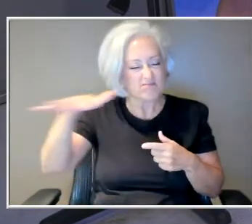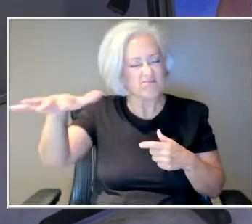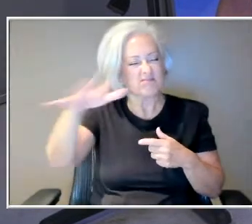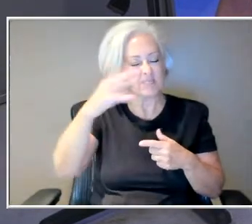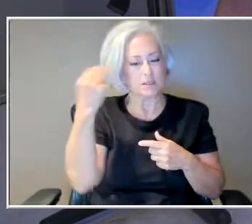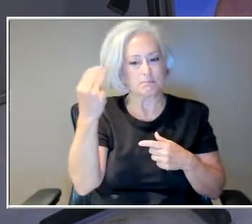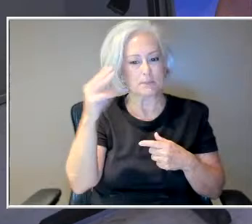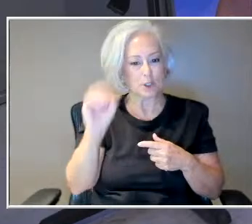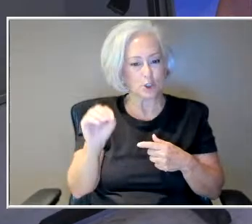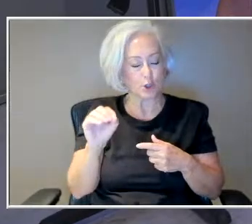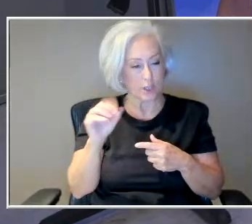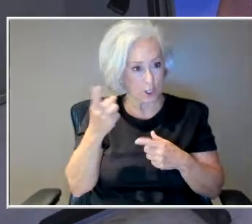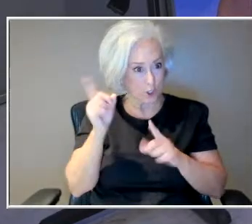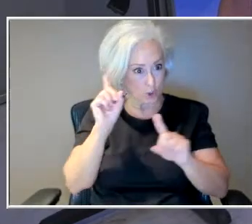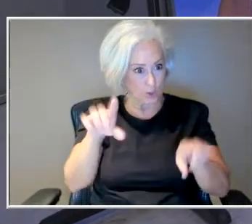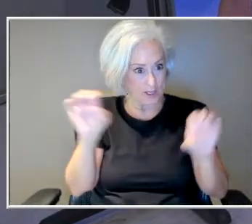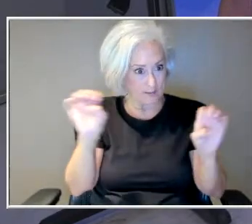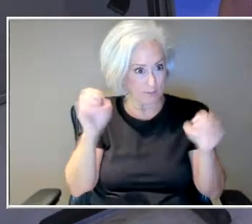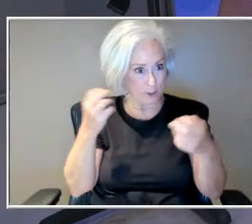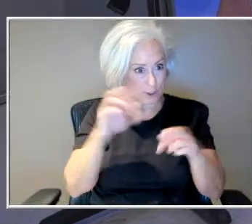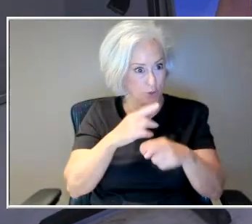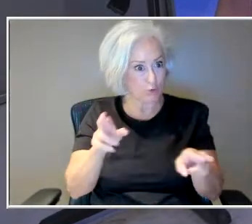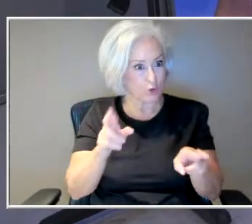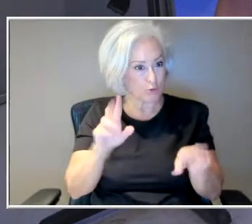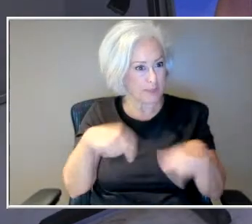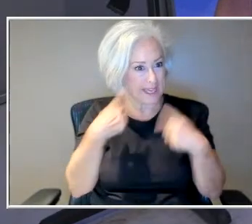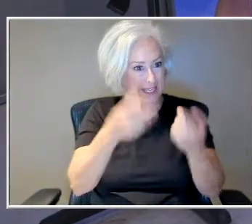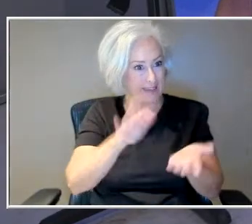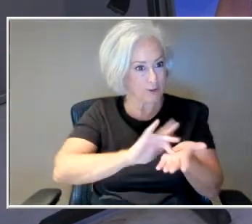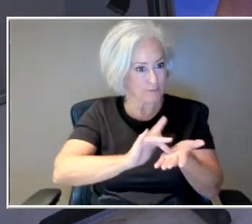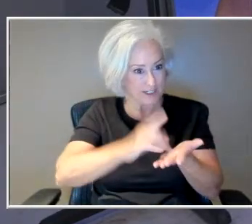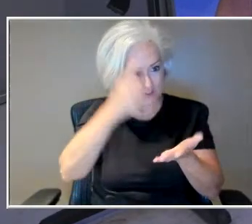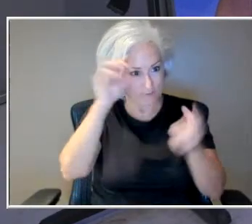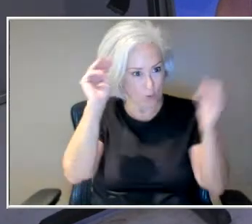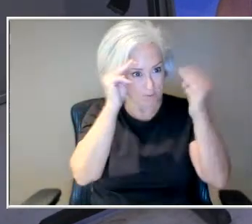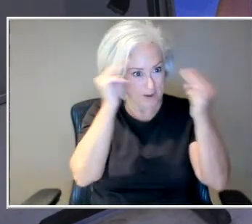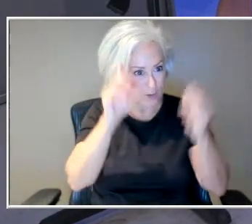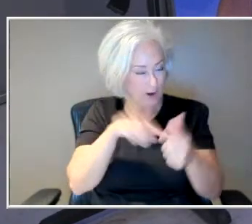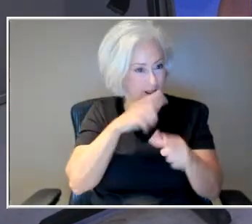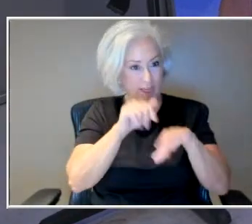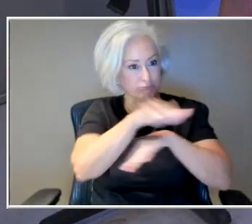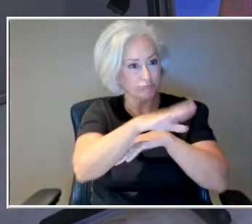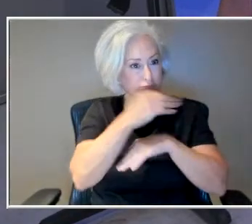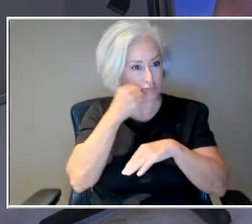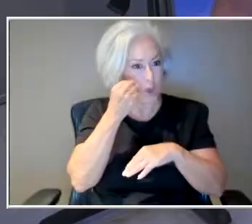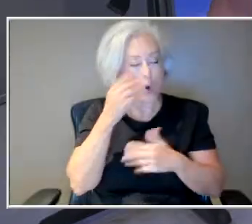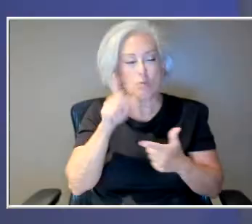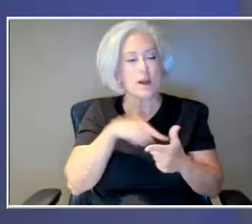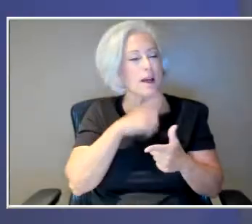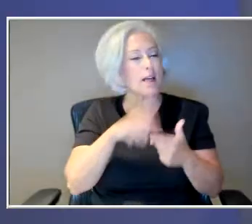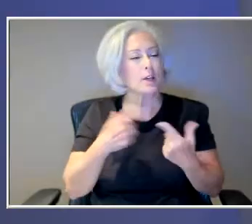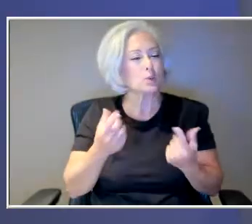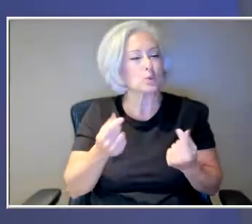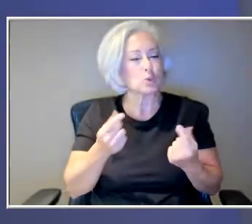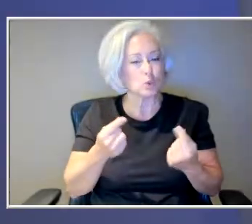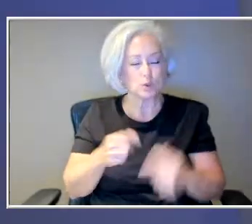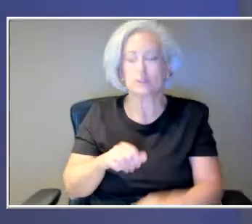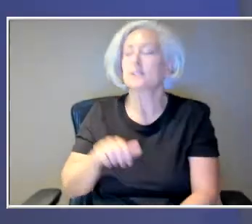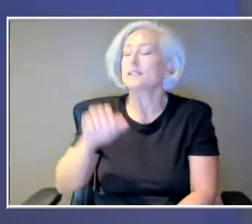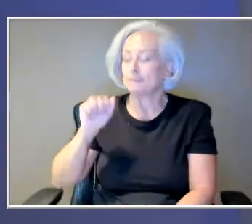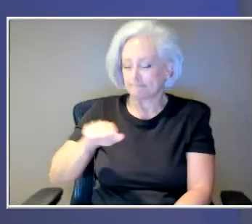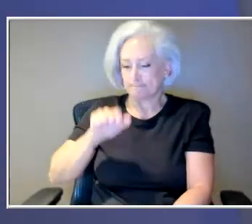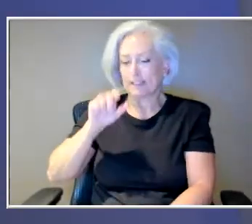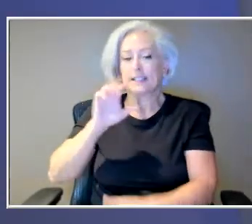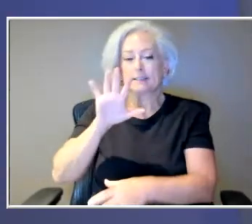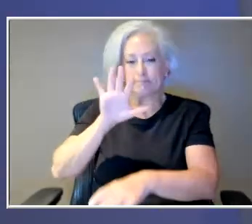pain? You said they gave you something? Yes. And then just sent you home? Yes. And you're supposed to check back? I made an appointment with the doctor to go see